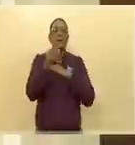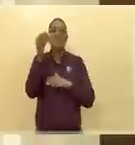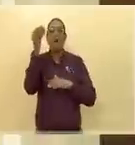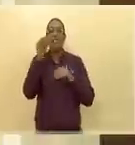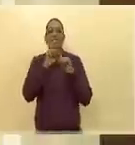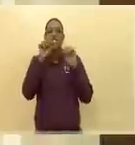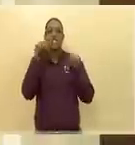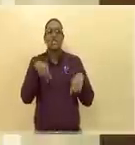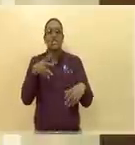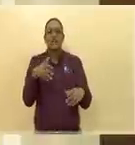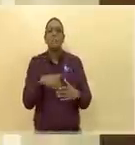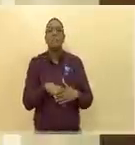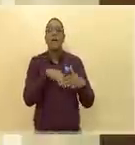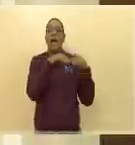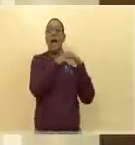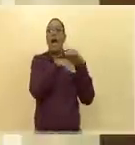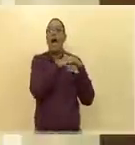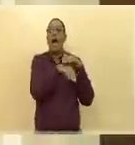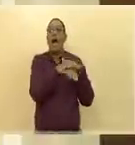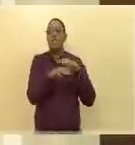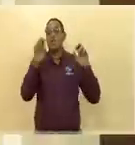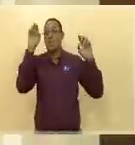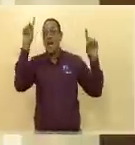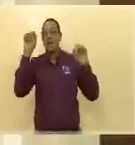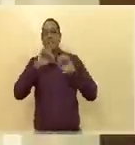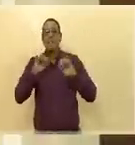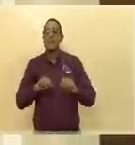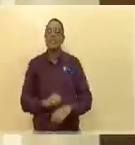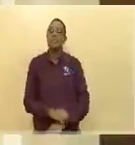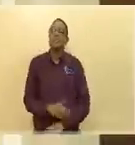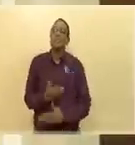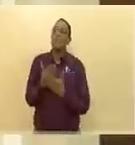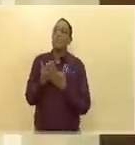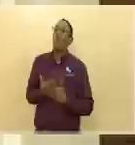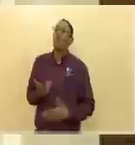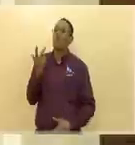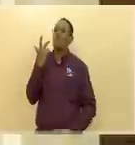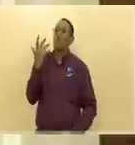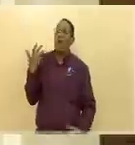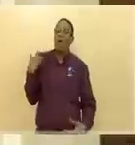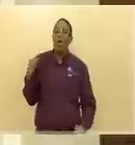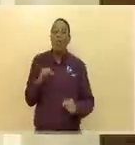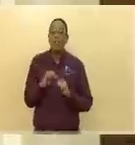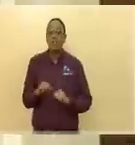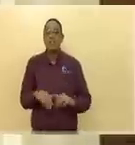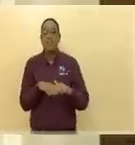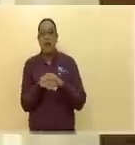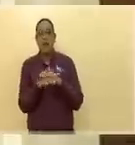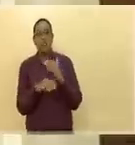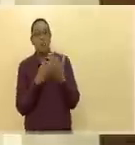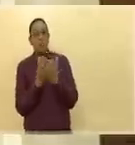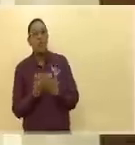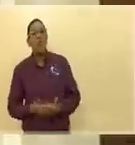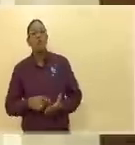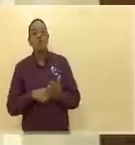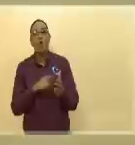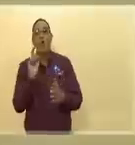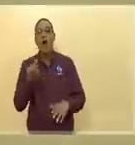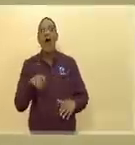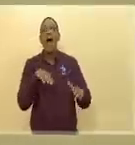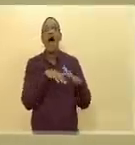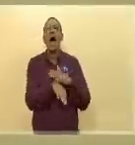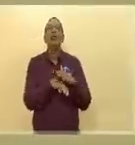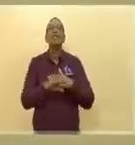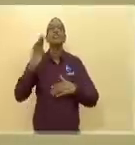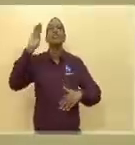system, access to the education system, access to the health system, access to all